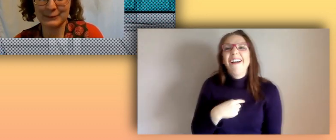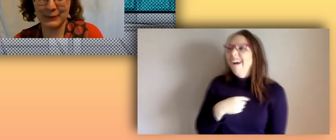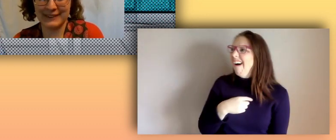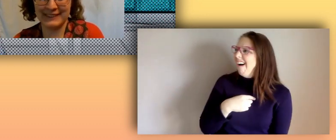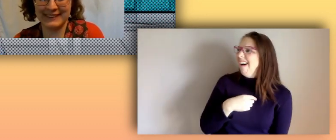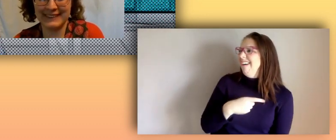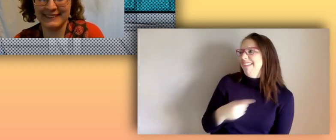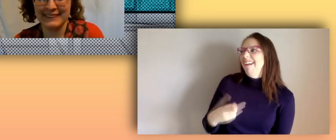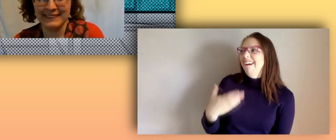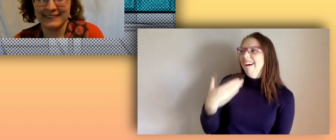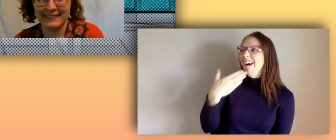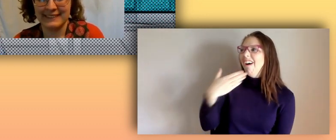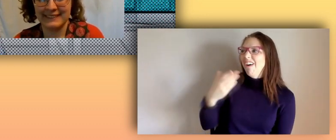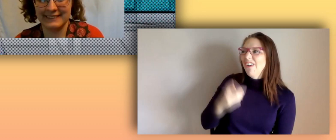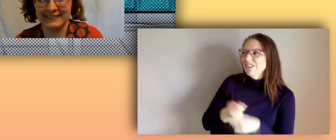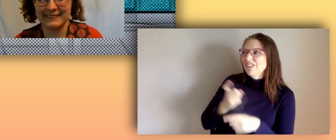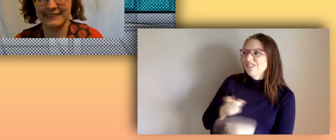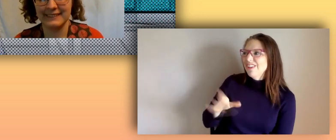Good one.